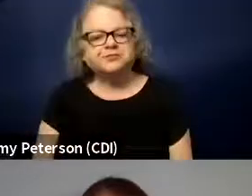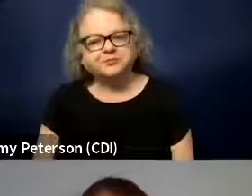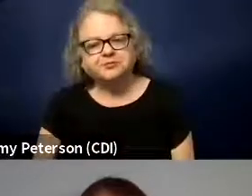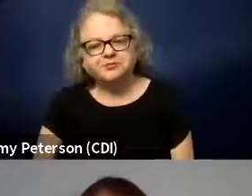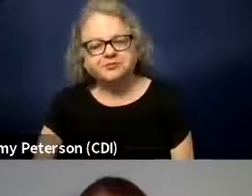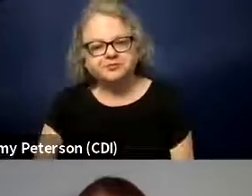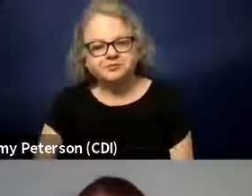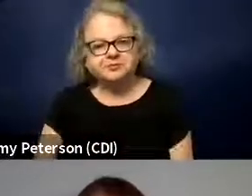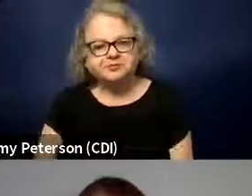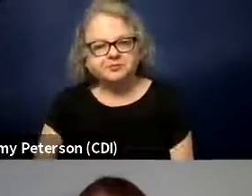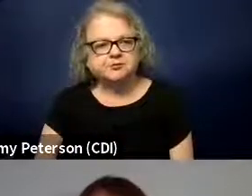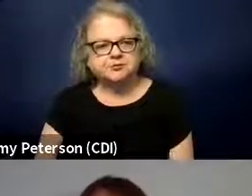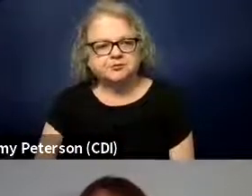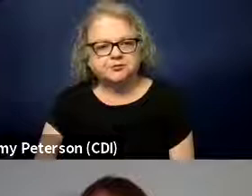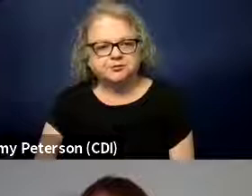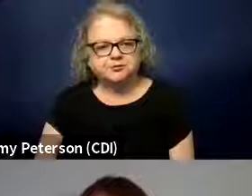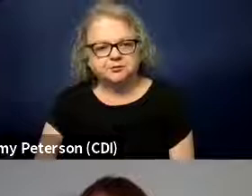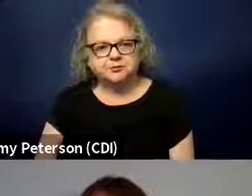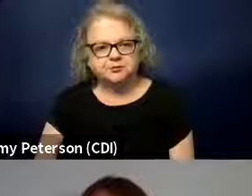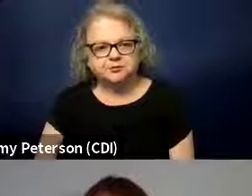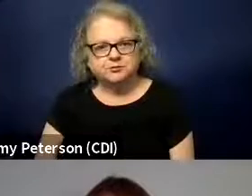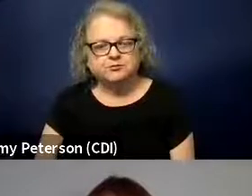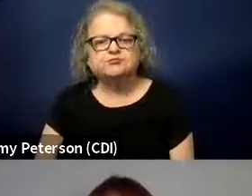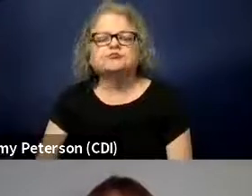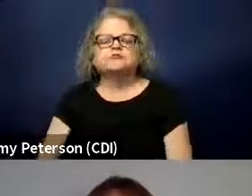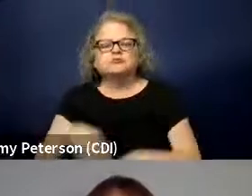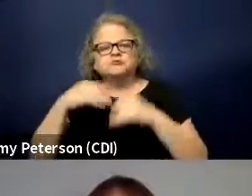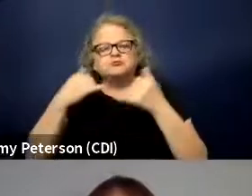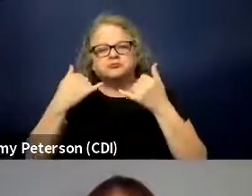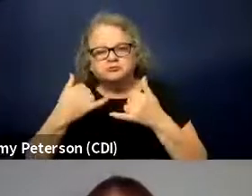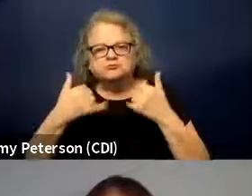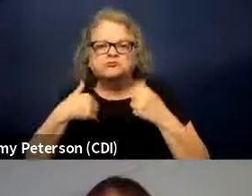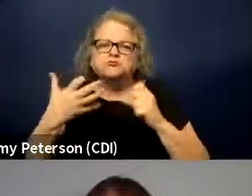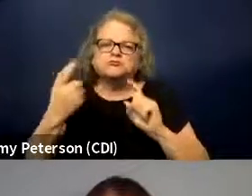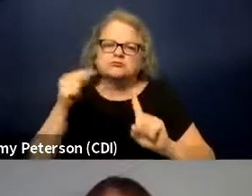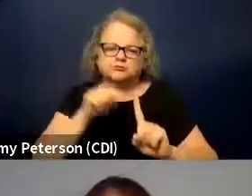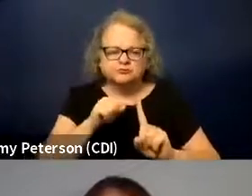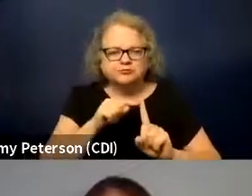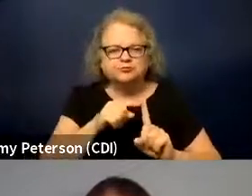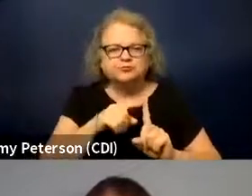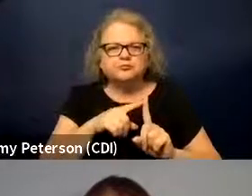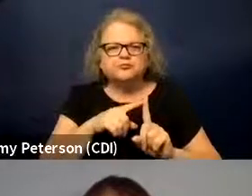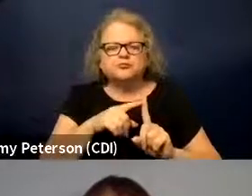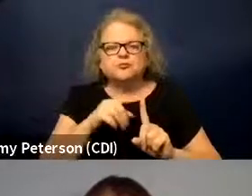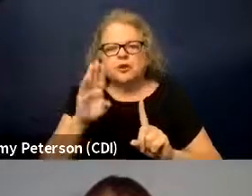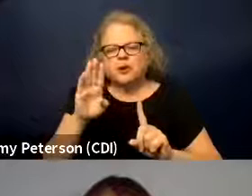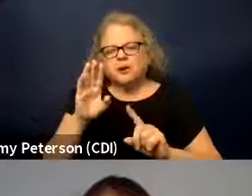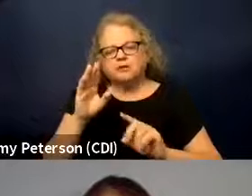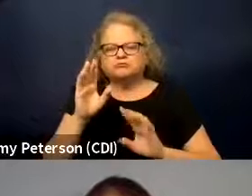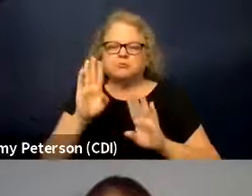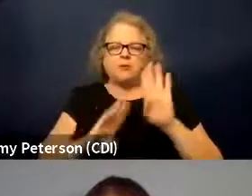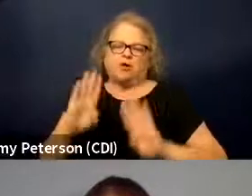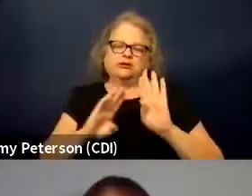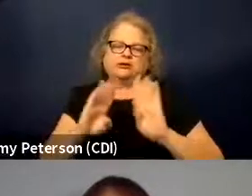We need to talk a little bit about the biology of this virus so that you can understand how the vaccines work